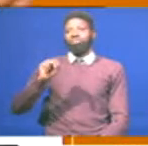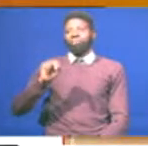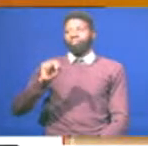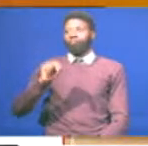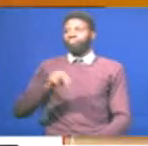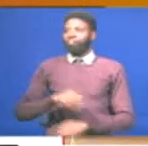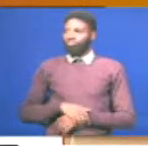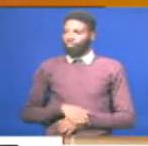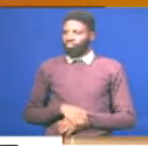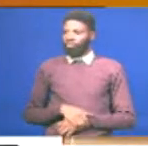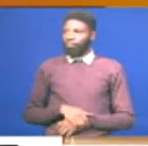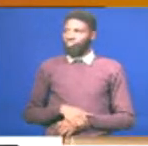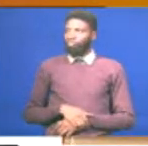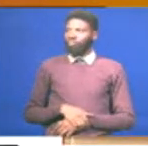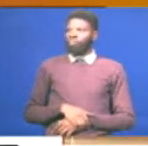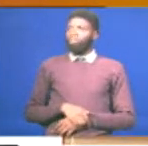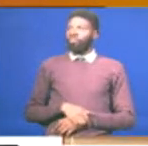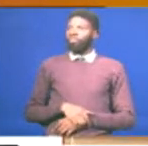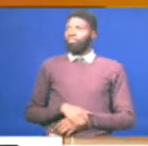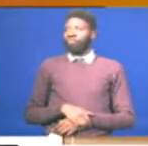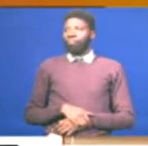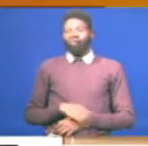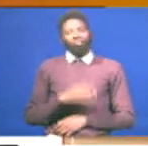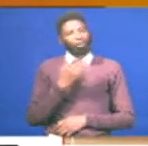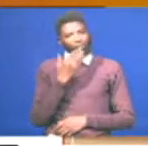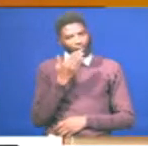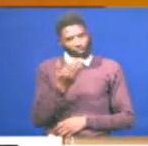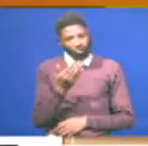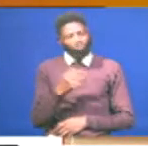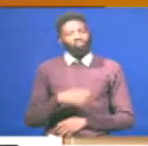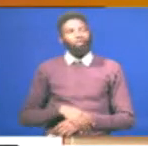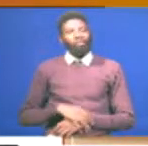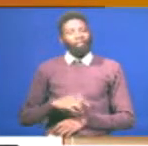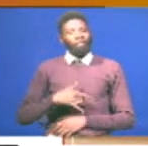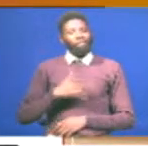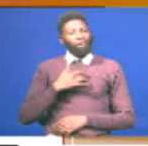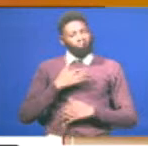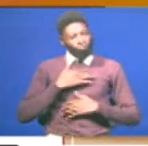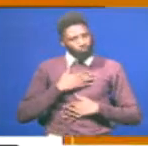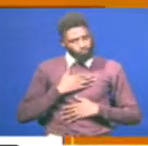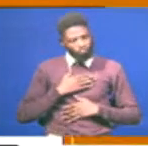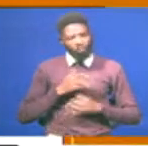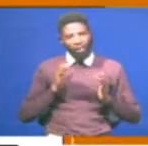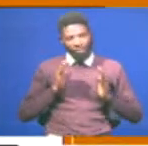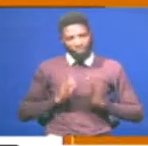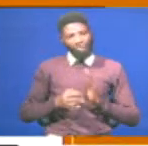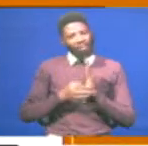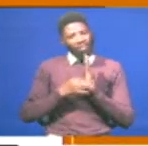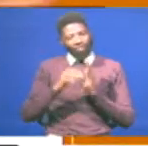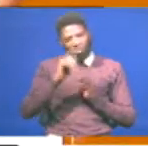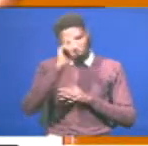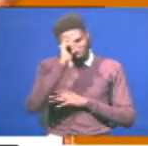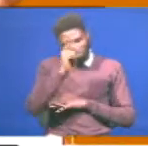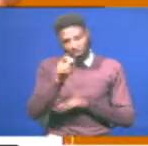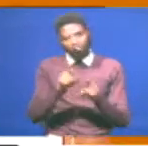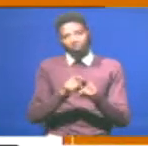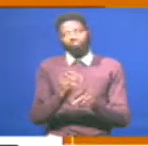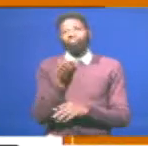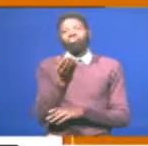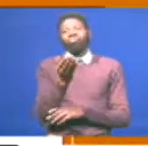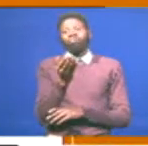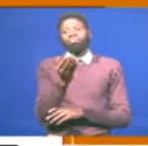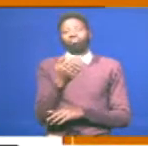Dr.Shem, thank you. It's an extreme pleasure to have an absolute legend like you on the Living Legends as our